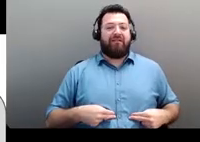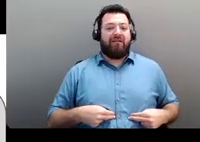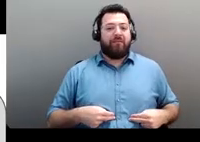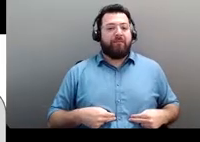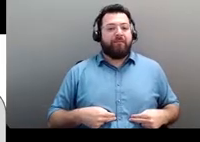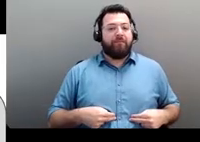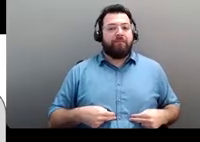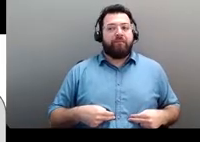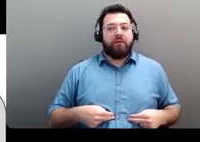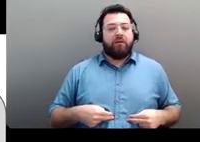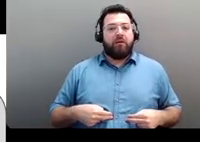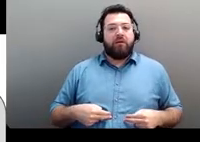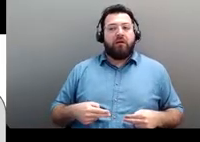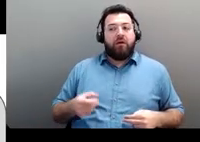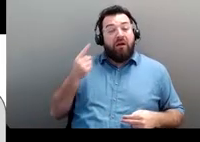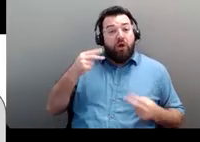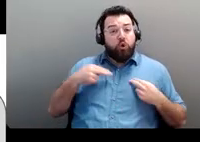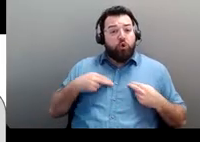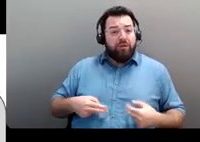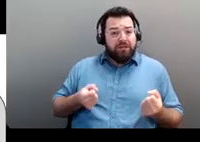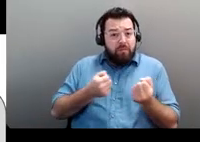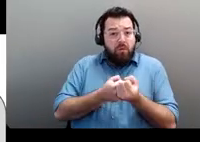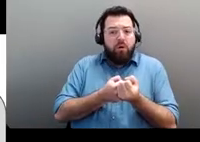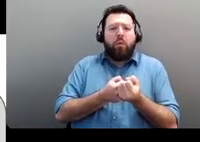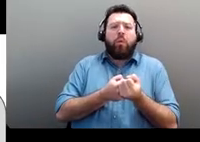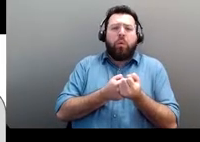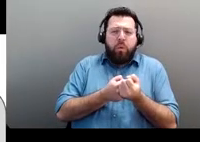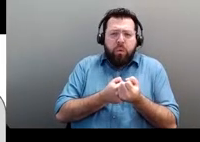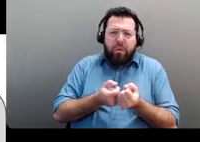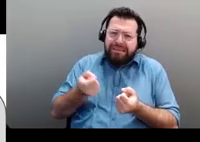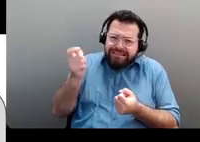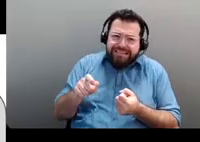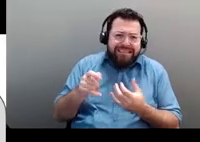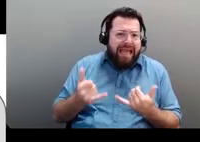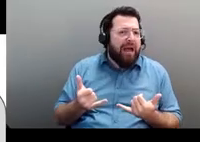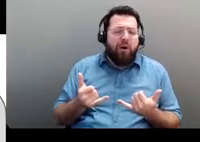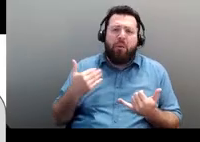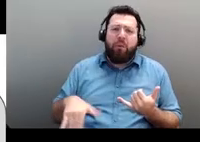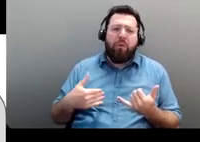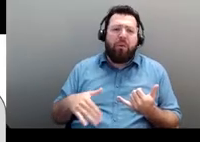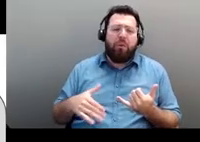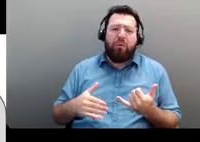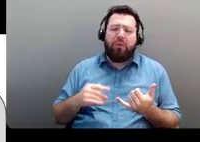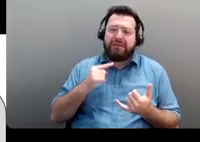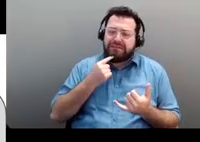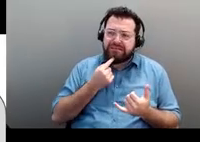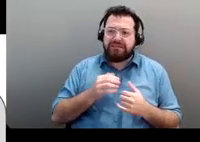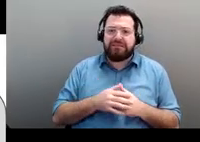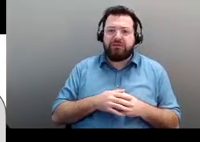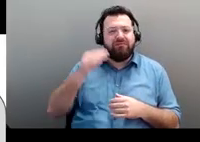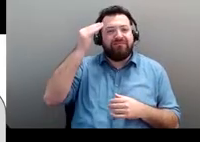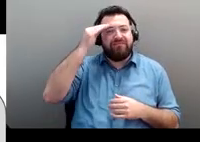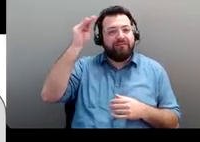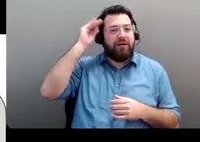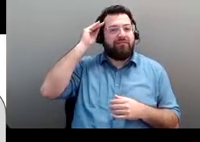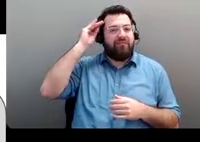human support is needed now more than ever, especially in this age of AI. And so just be mindful of that because it's